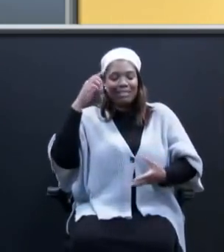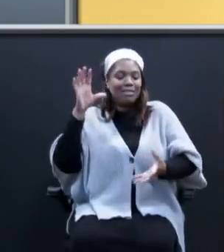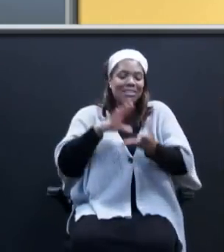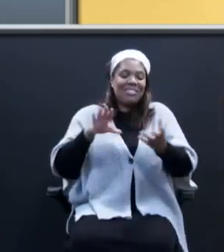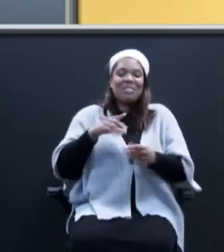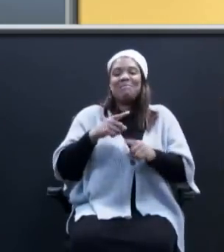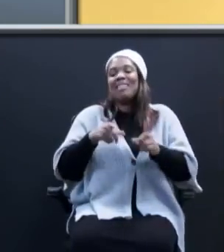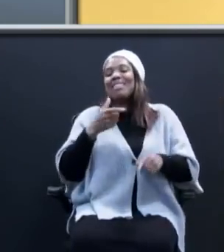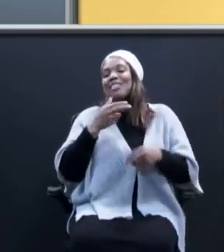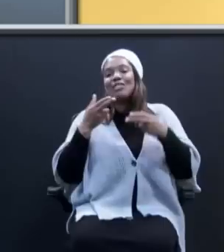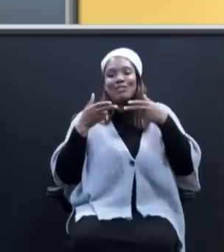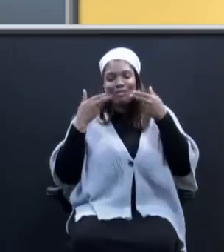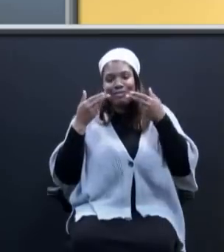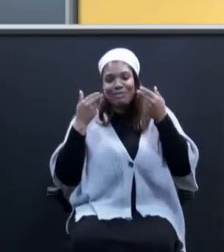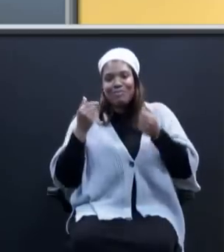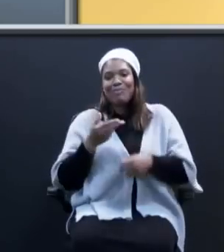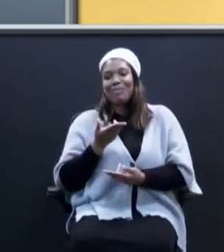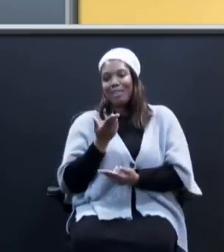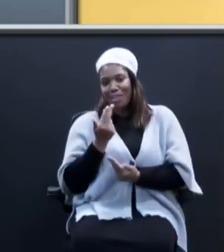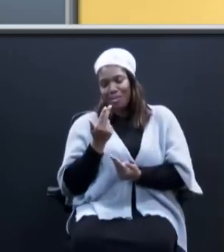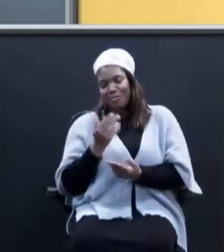chapter 12, we're going to start